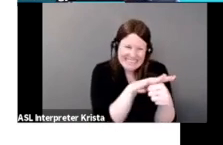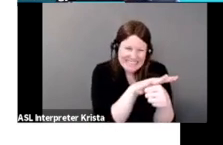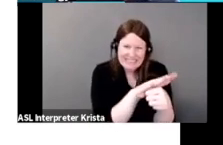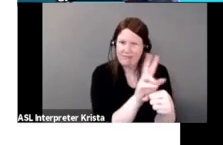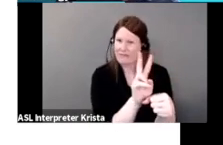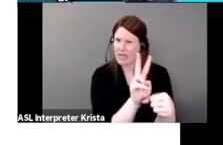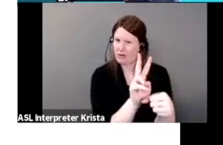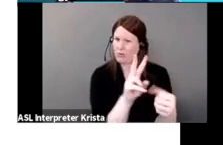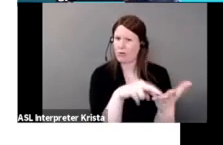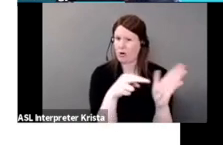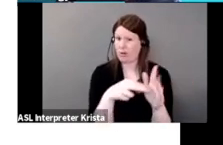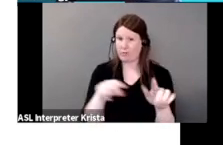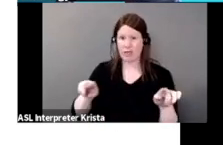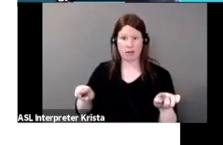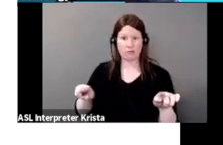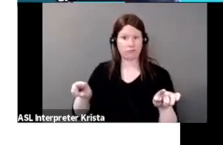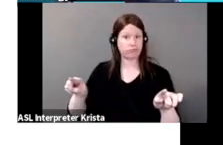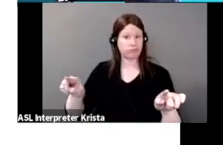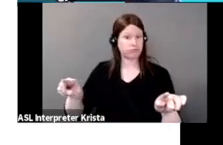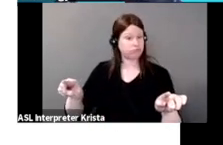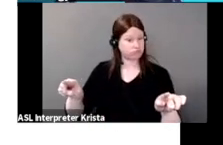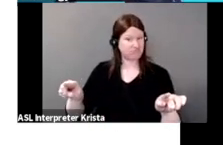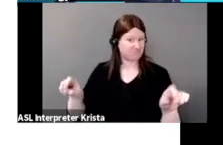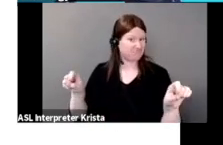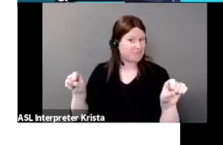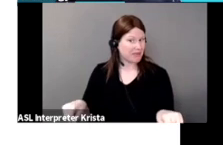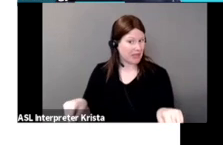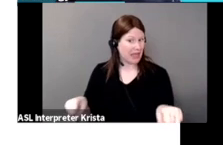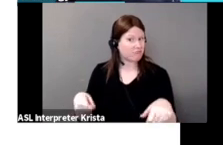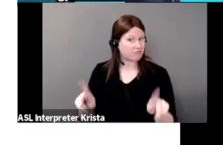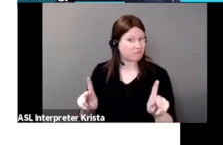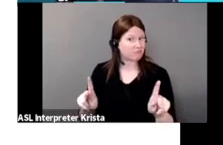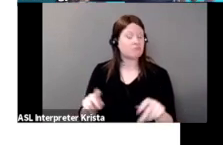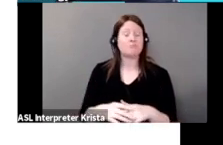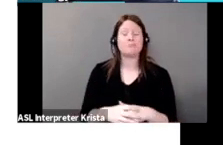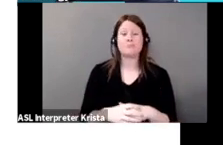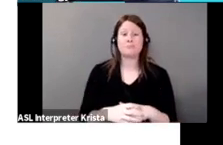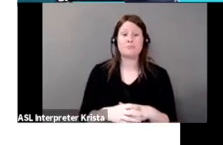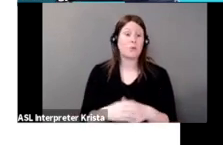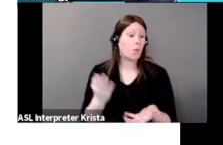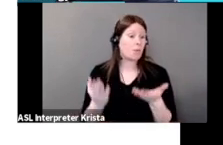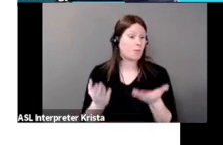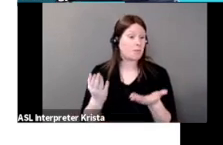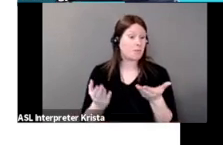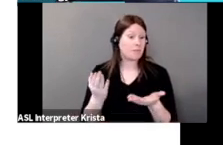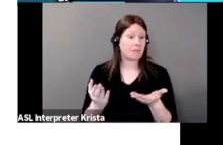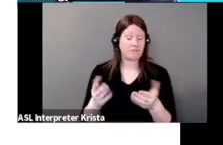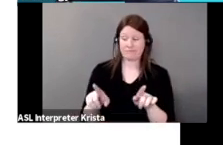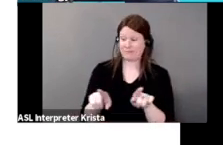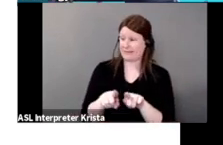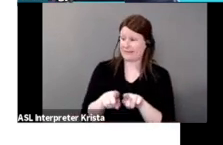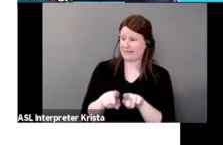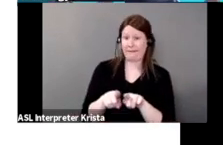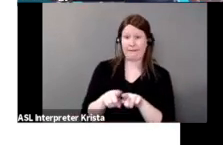they can coexist. And they can also coexist even in the same geographic area